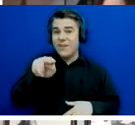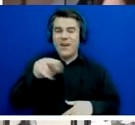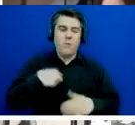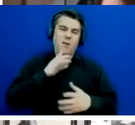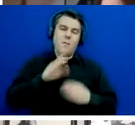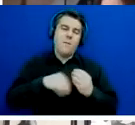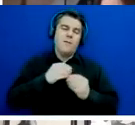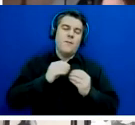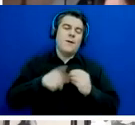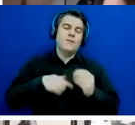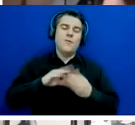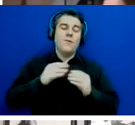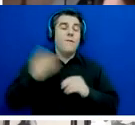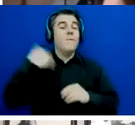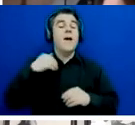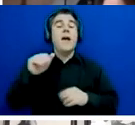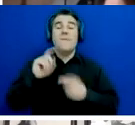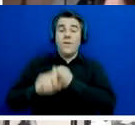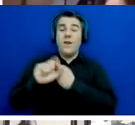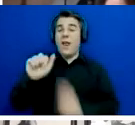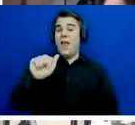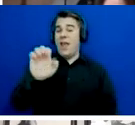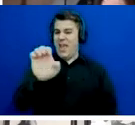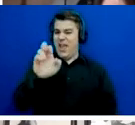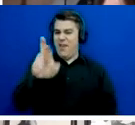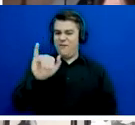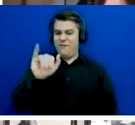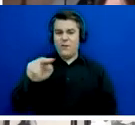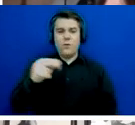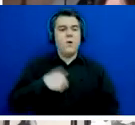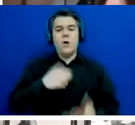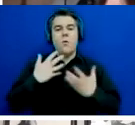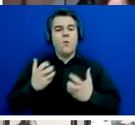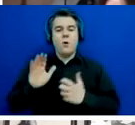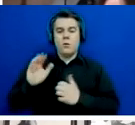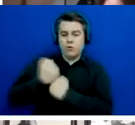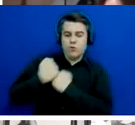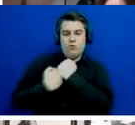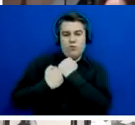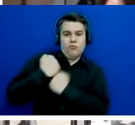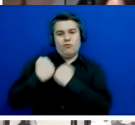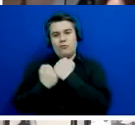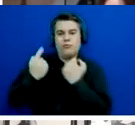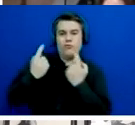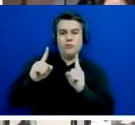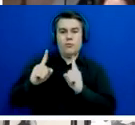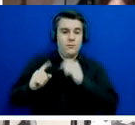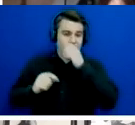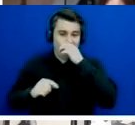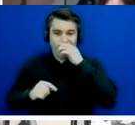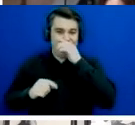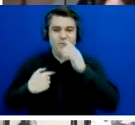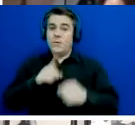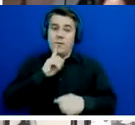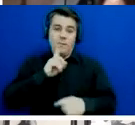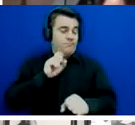second, that we were accountable to each other. We both wanted each other to succeed, and so we were accountable with each other. So I totally